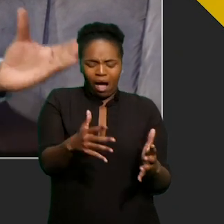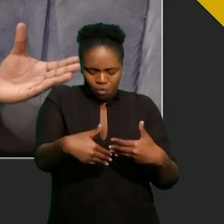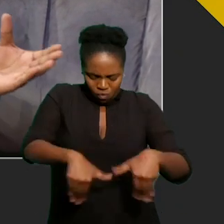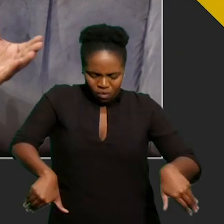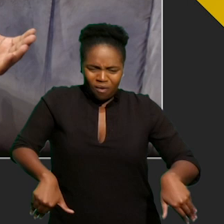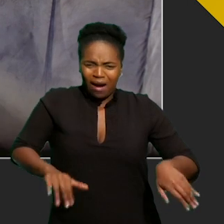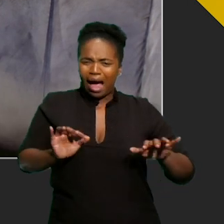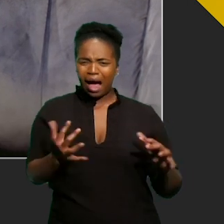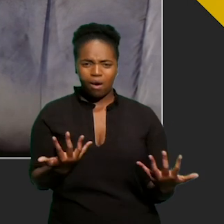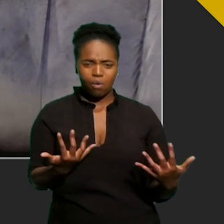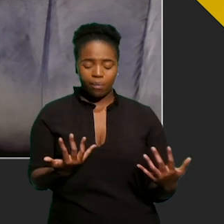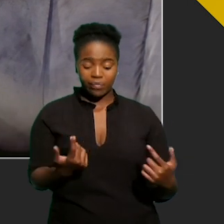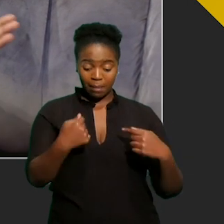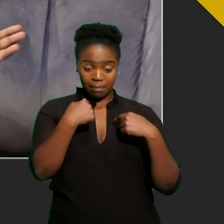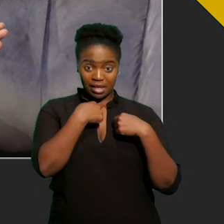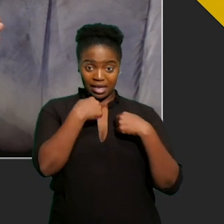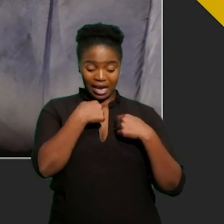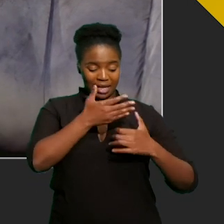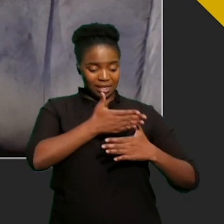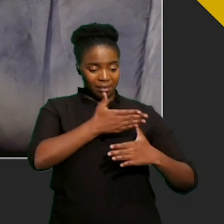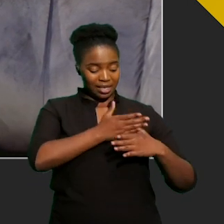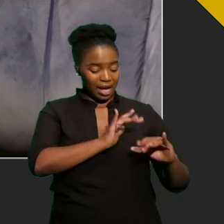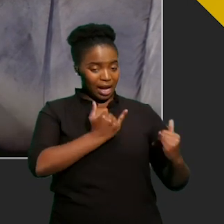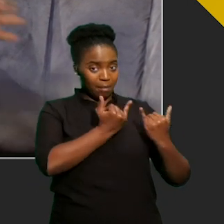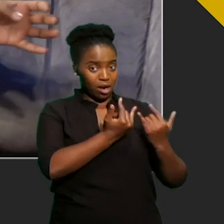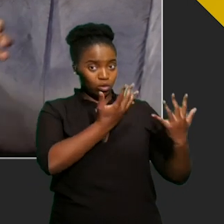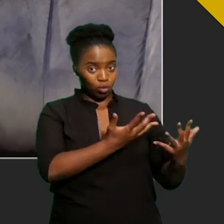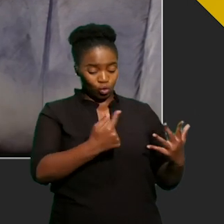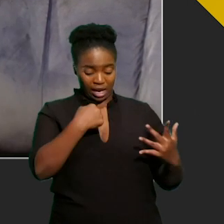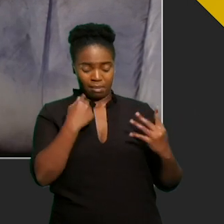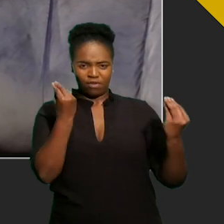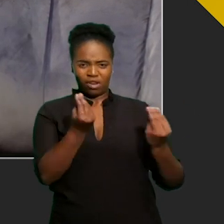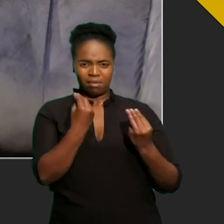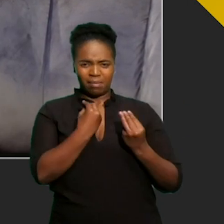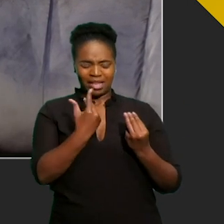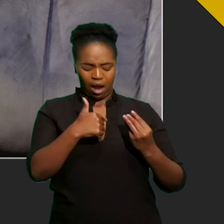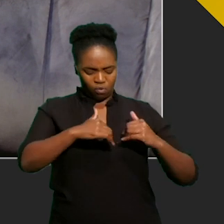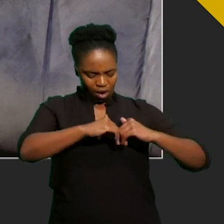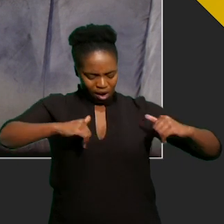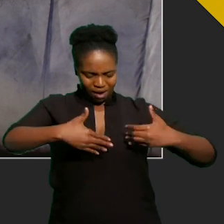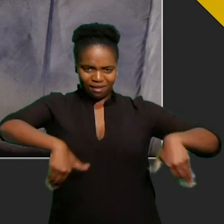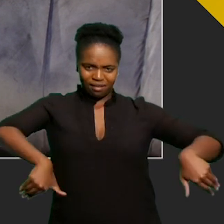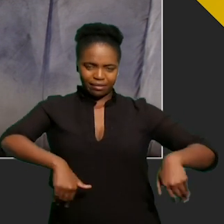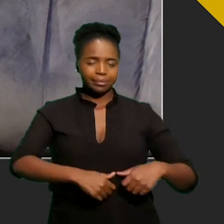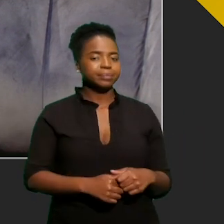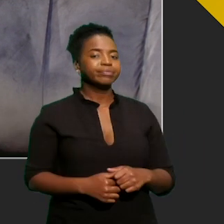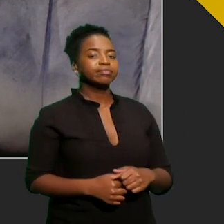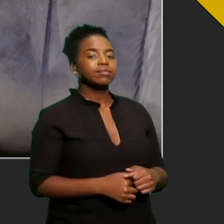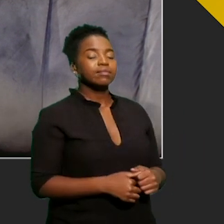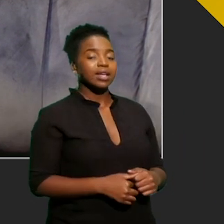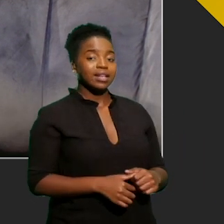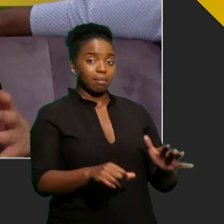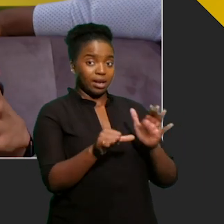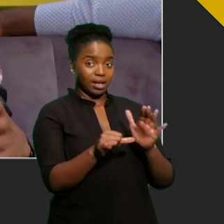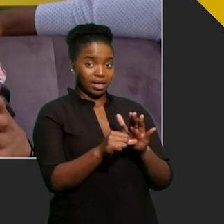also still, I guess, align these people and also know when to pull them apart? Look, I think the main thing on that is credibility. Do you know what I mean? Like, when you build